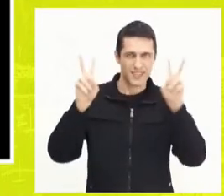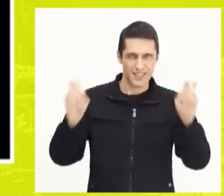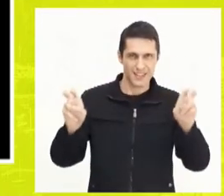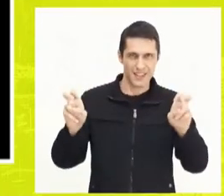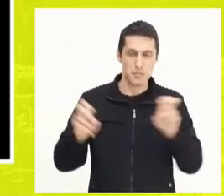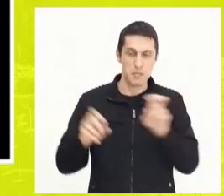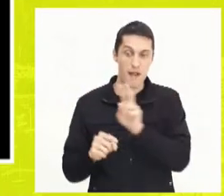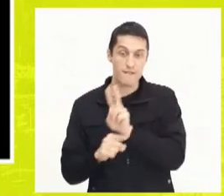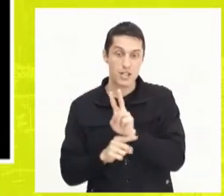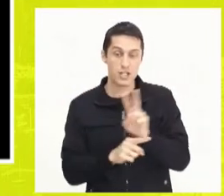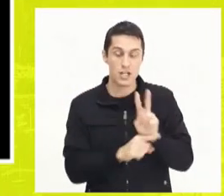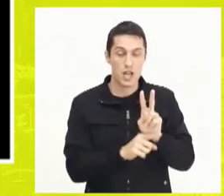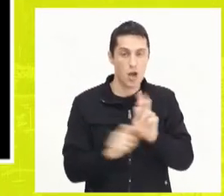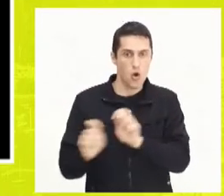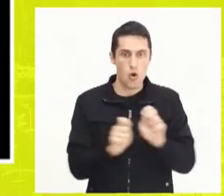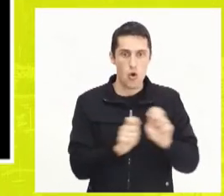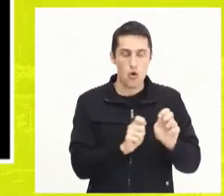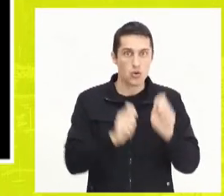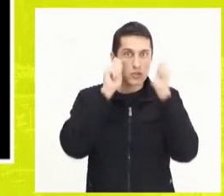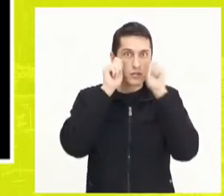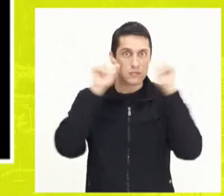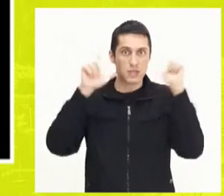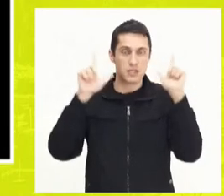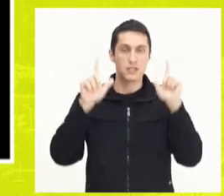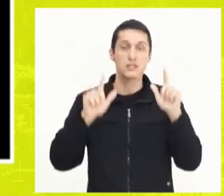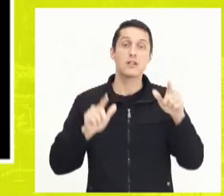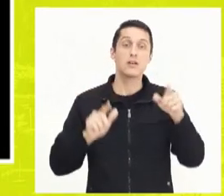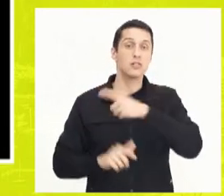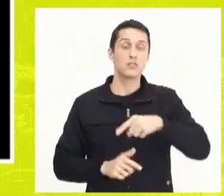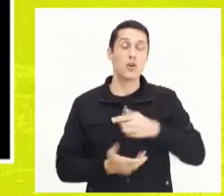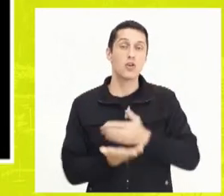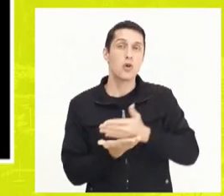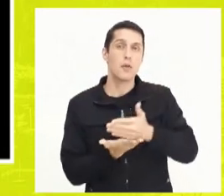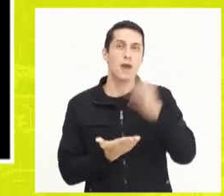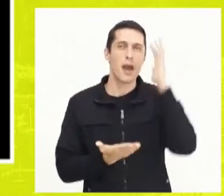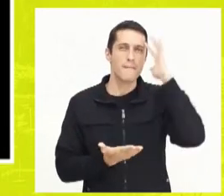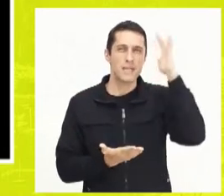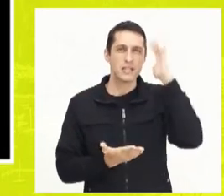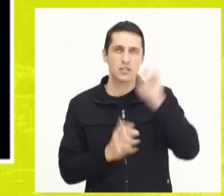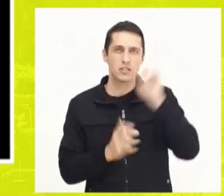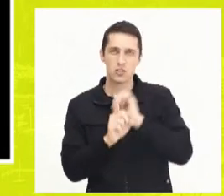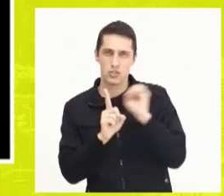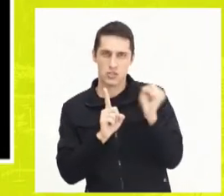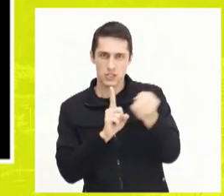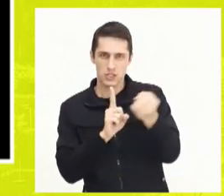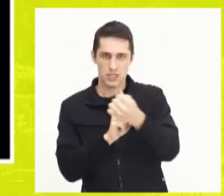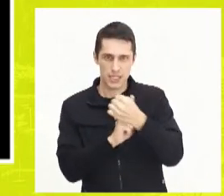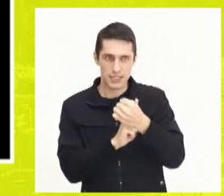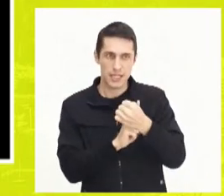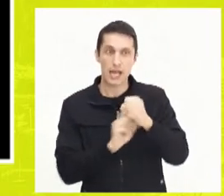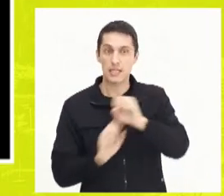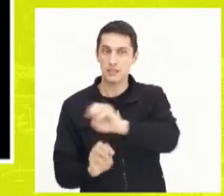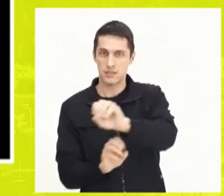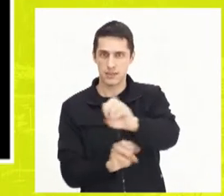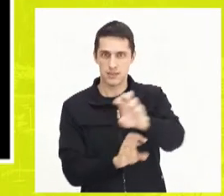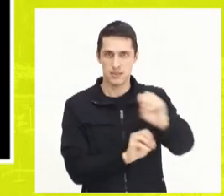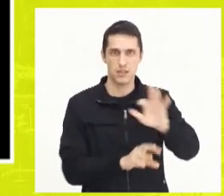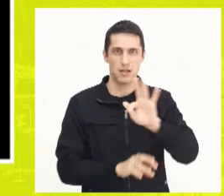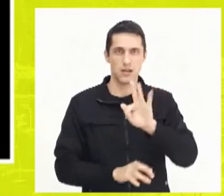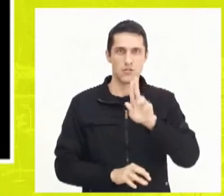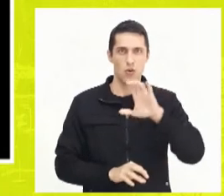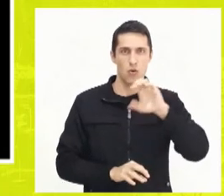the surveillance and control for misdemonstration started with a disciplinary